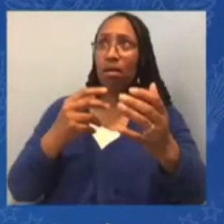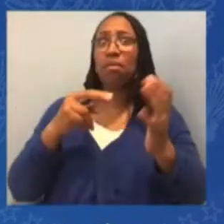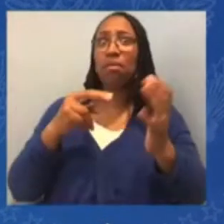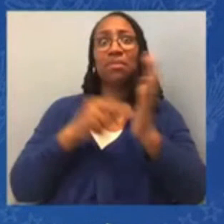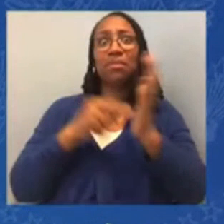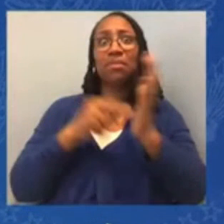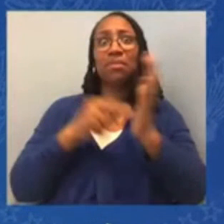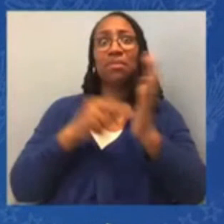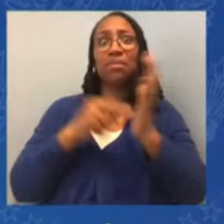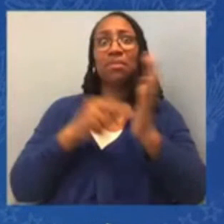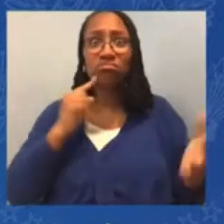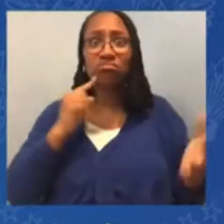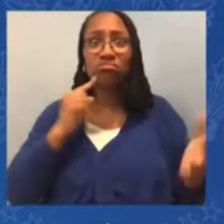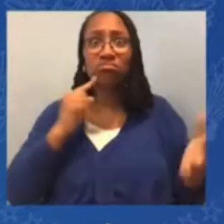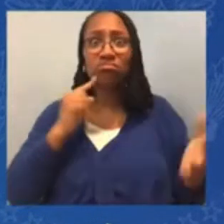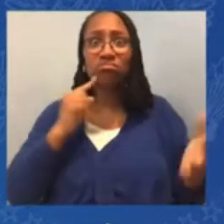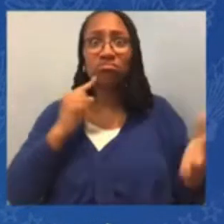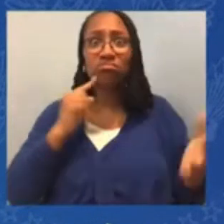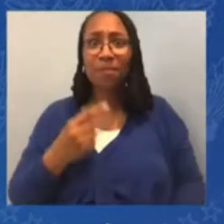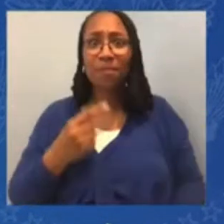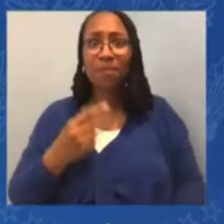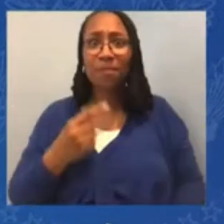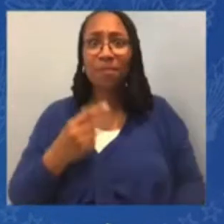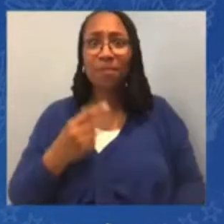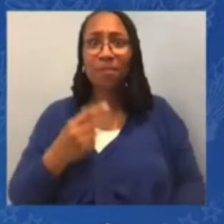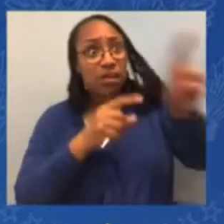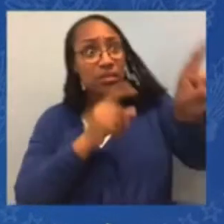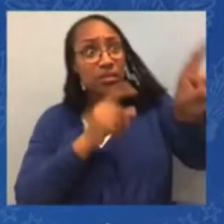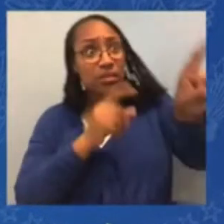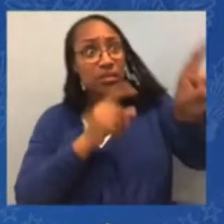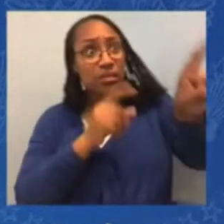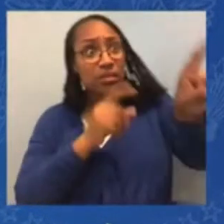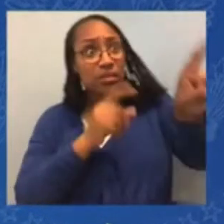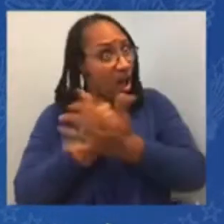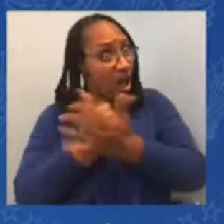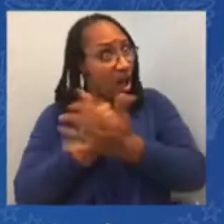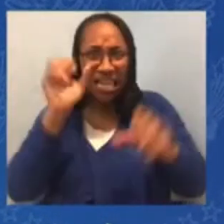plea to the nation at a moment when we could have lost all of